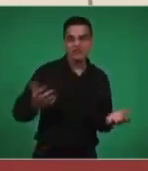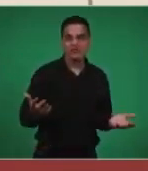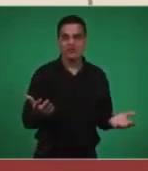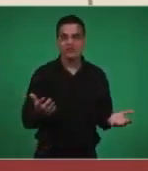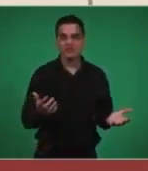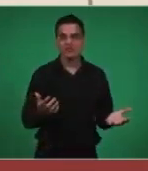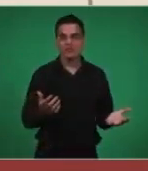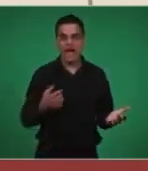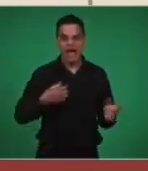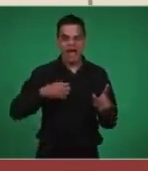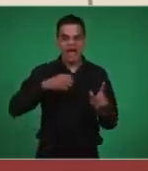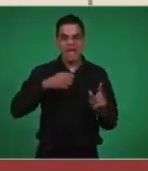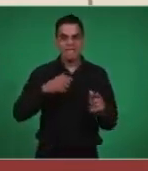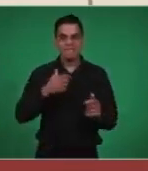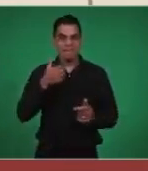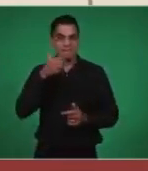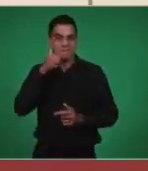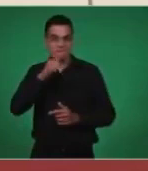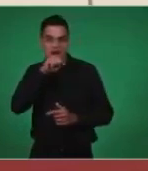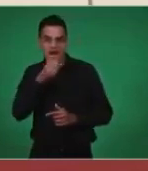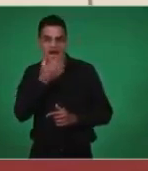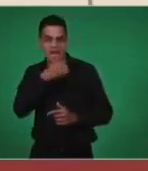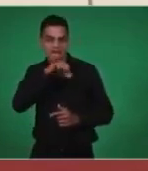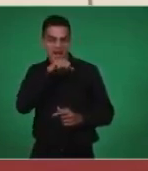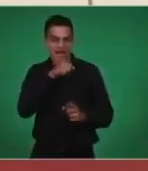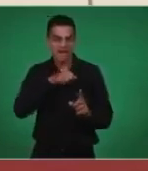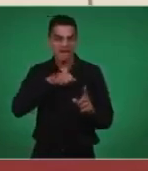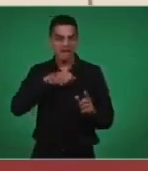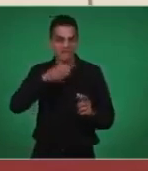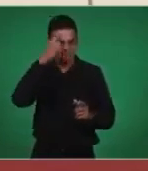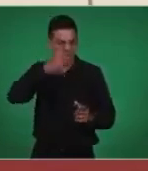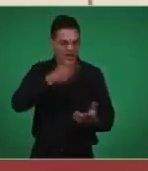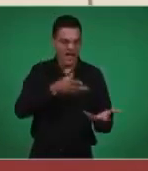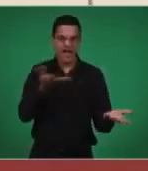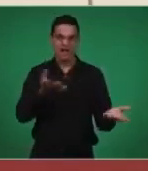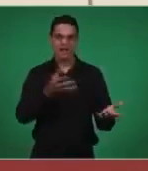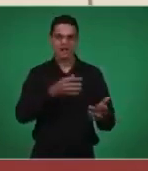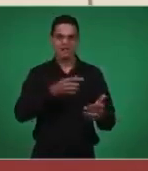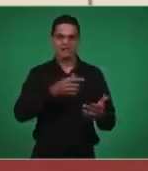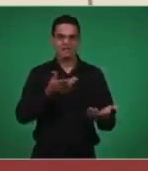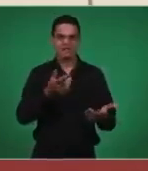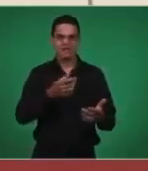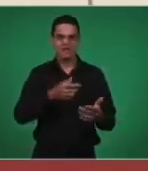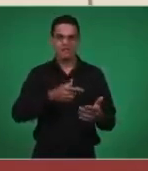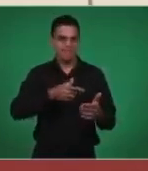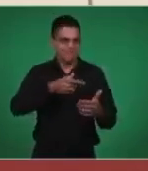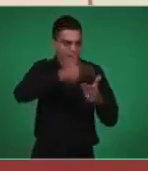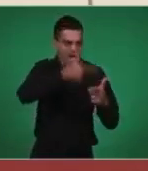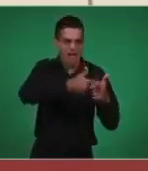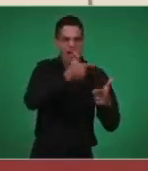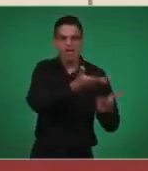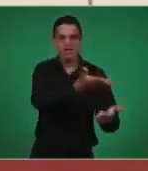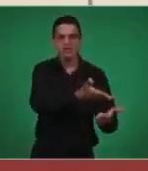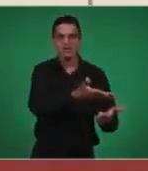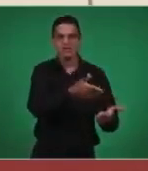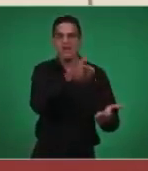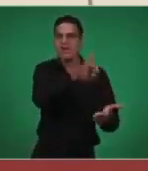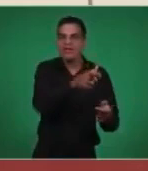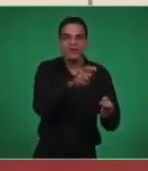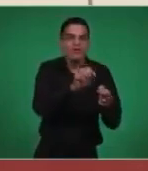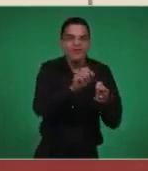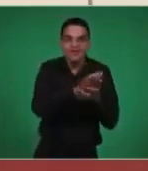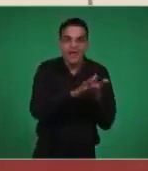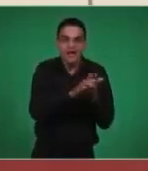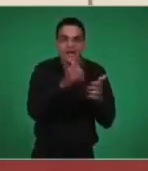parents criticize them. Criticizing doesn't matter. It doesn't help. I always tell the parents, they do not do it because they don't